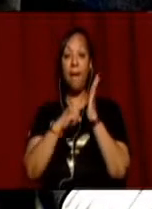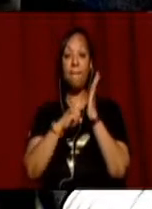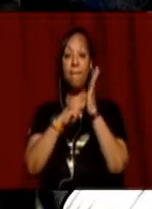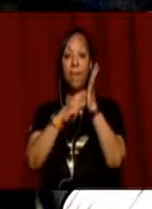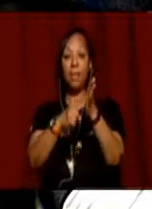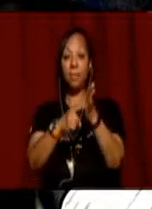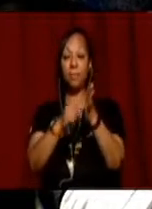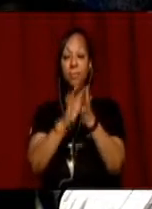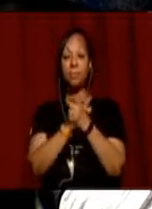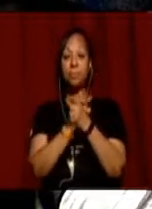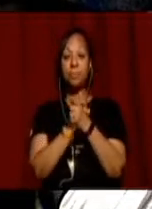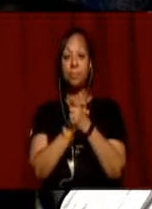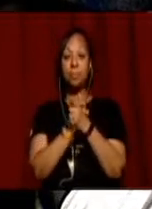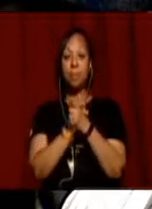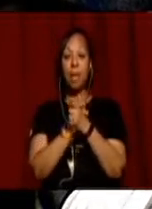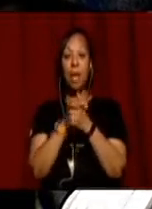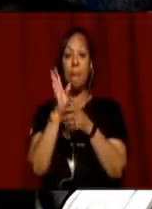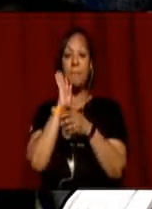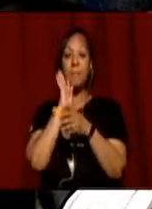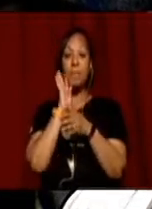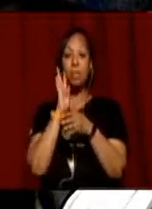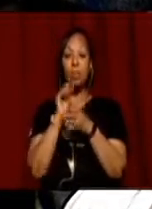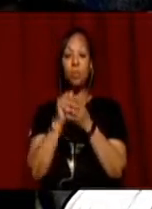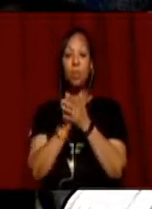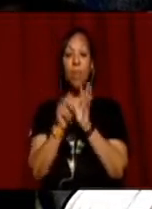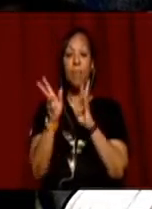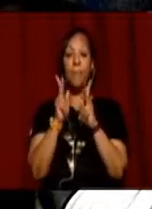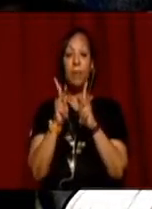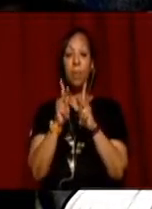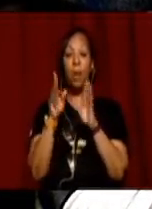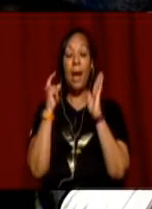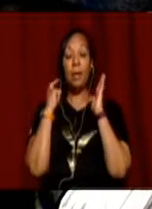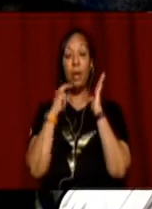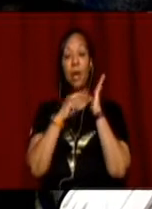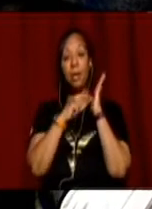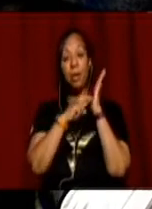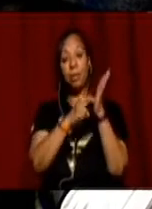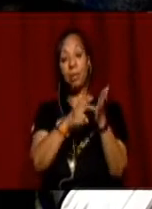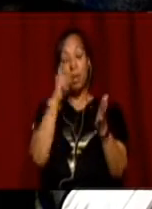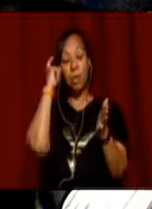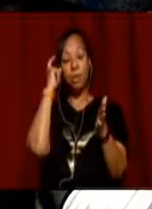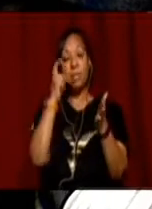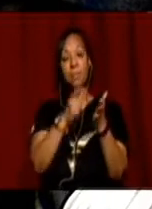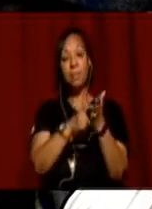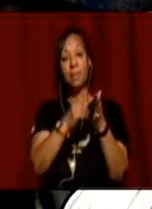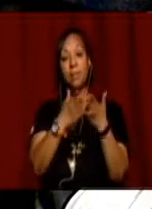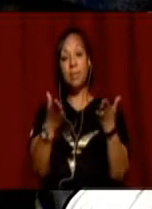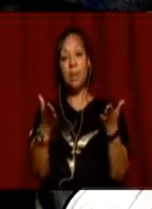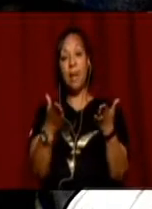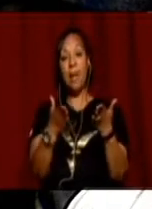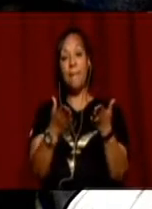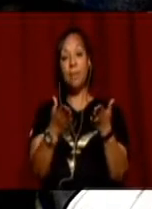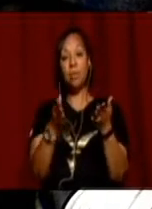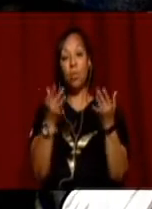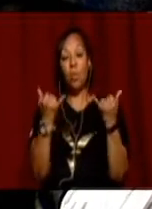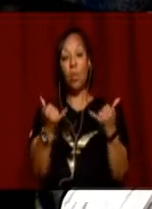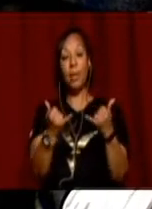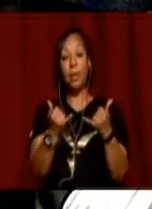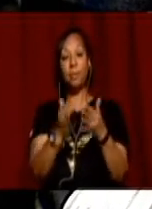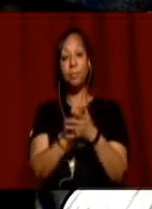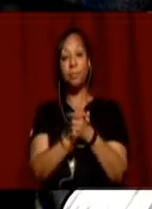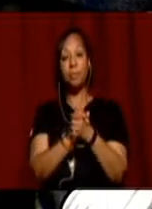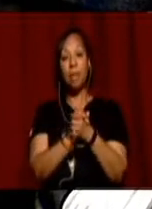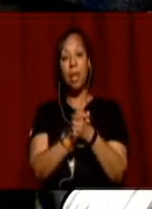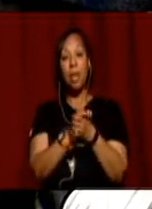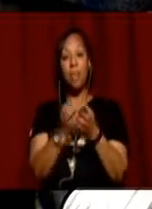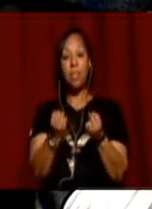I'm speaking to our particular methodology. I've noticed some things with the testing that happens right now. There's